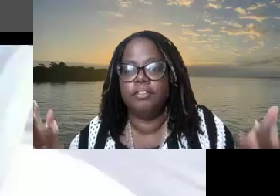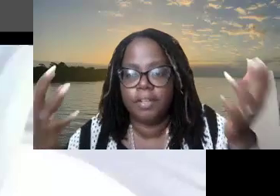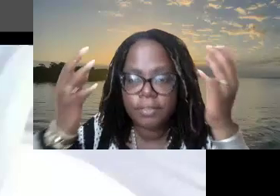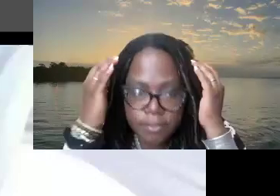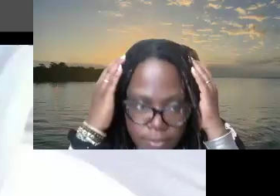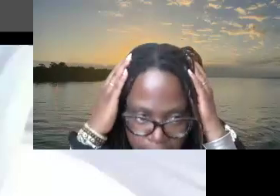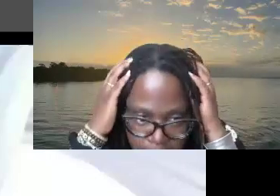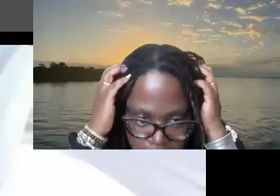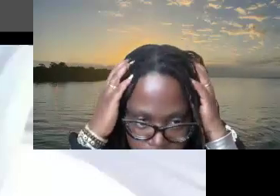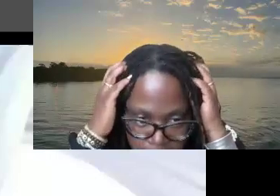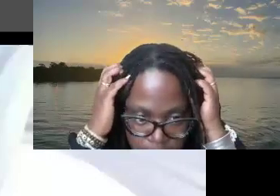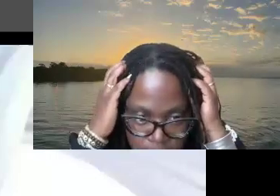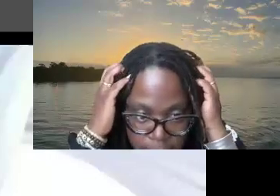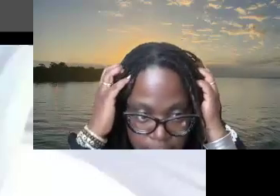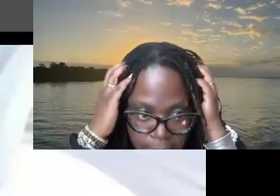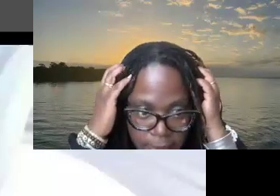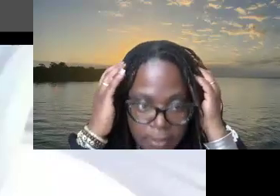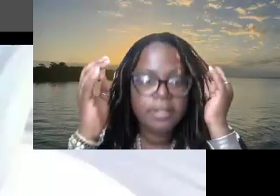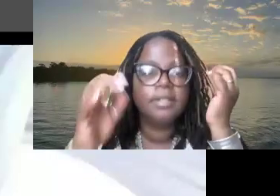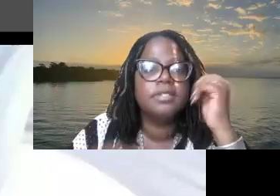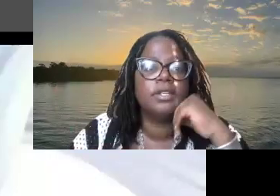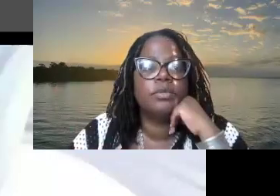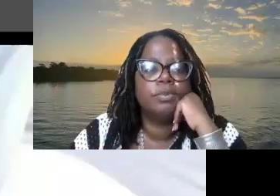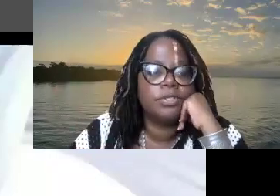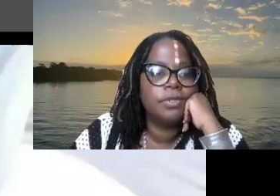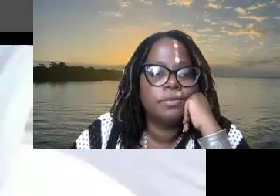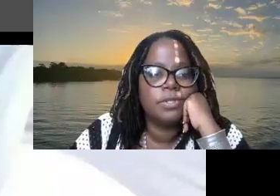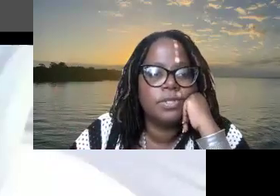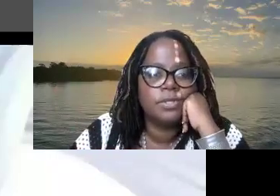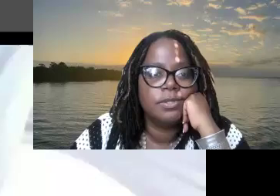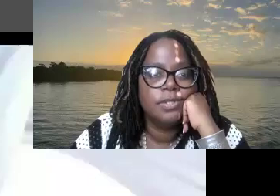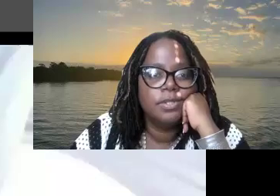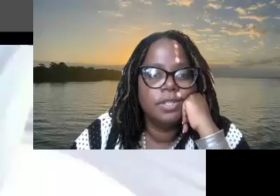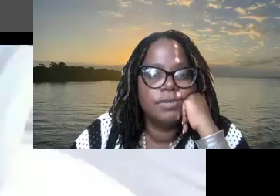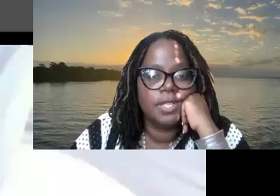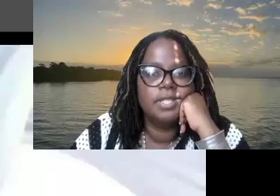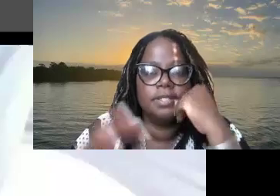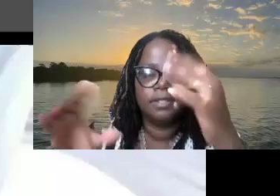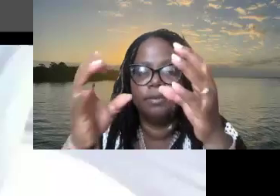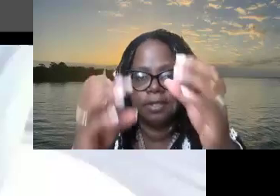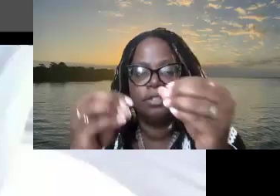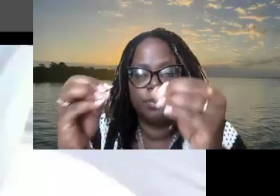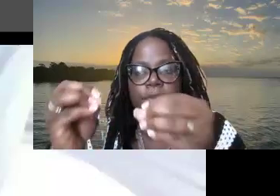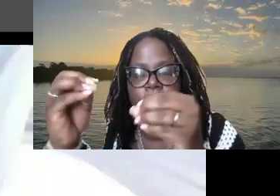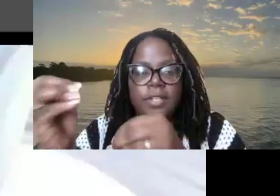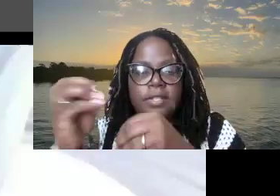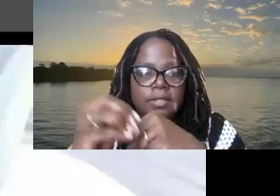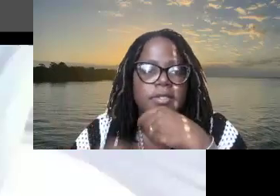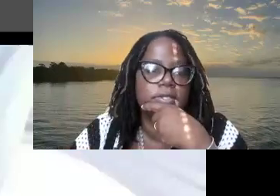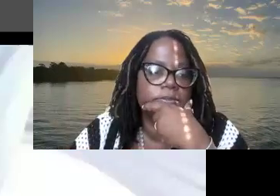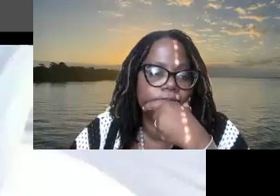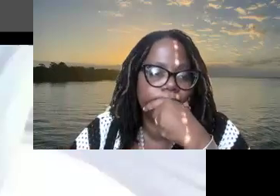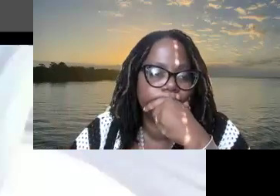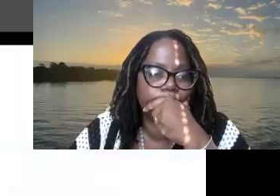of you in front of others, right? That's when it happens quite a bit. And then sexual pressuring. So these are signs of that intimate partner